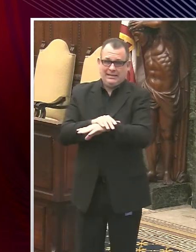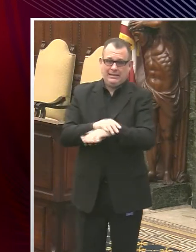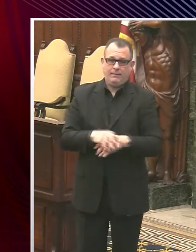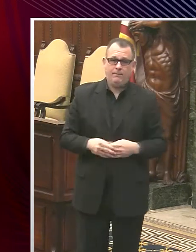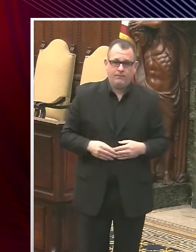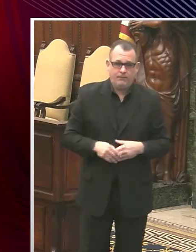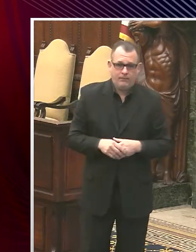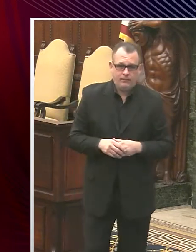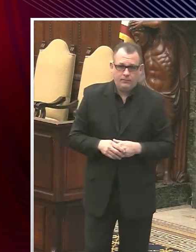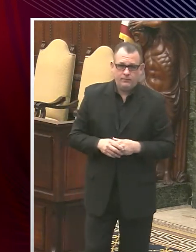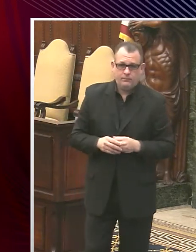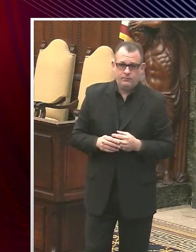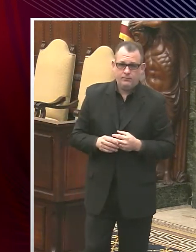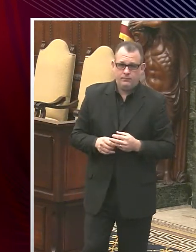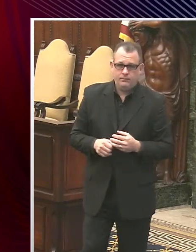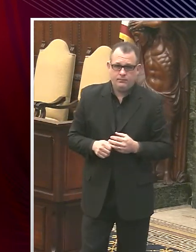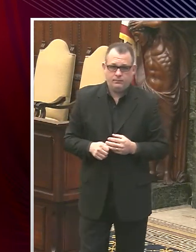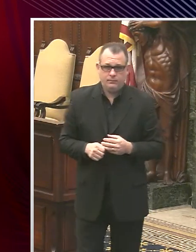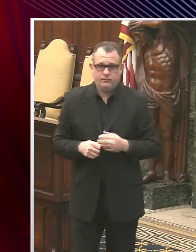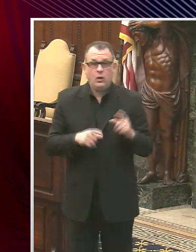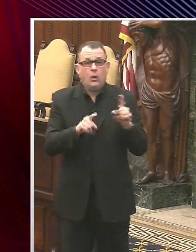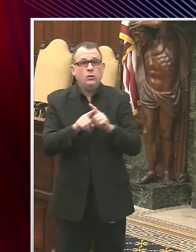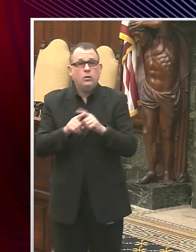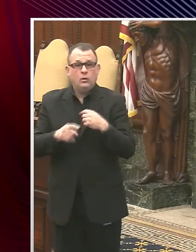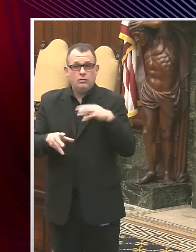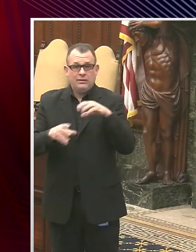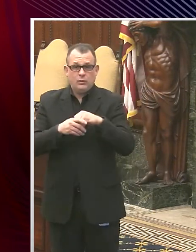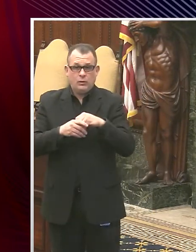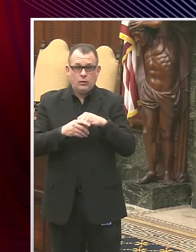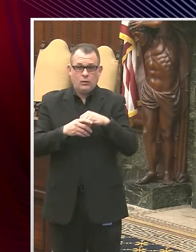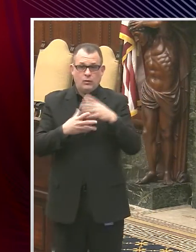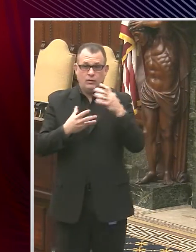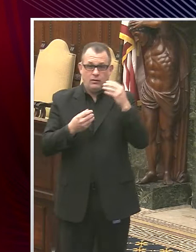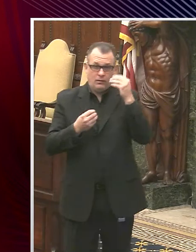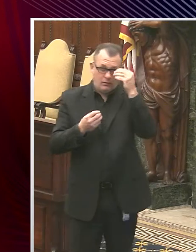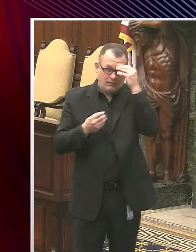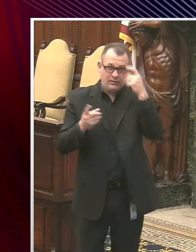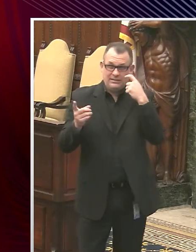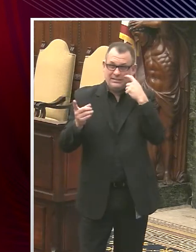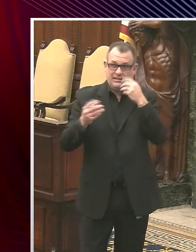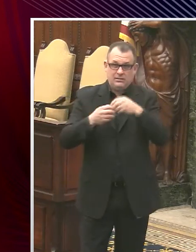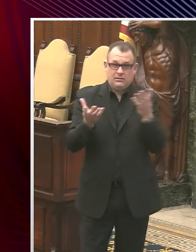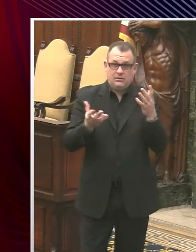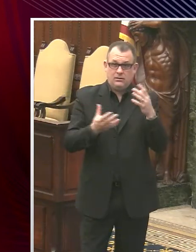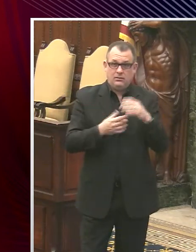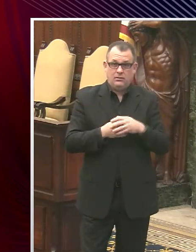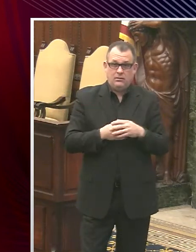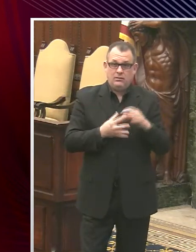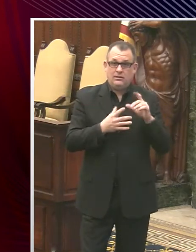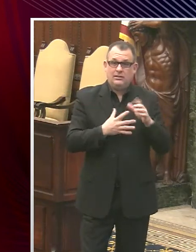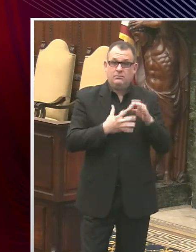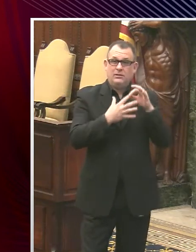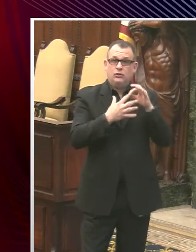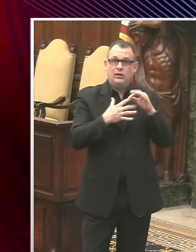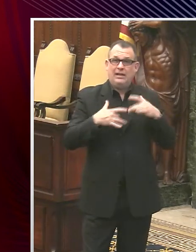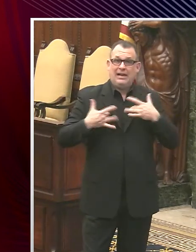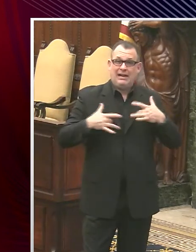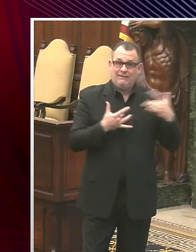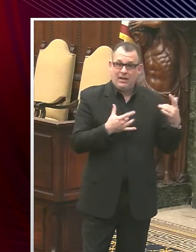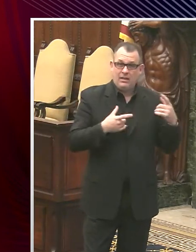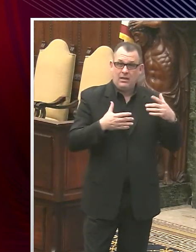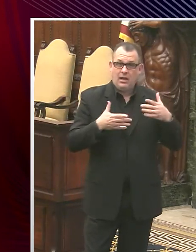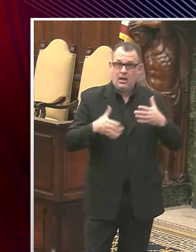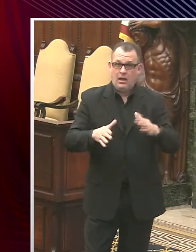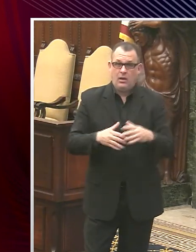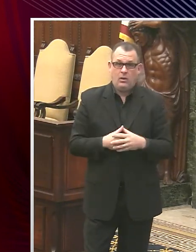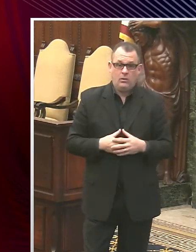opportunity. And it also includes the information Lauren just put in the chat regarding the special event permitting. And with